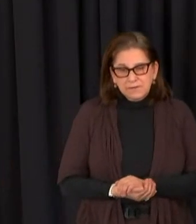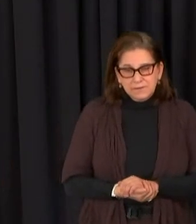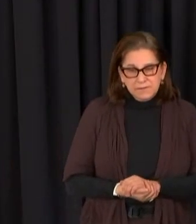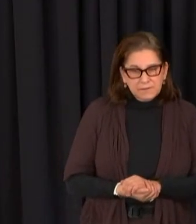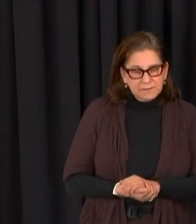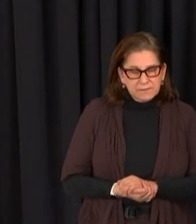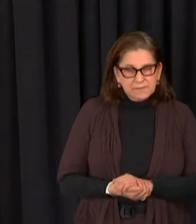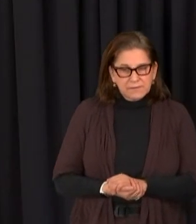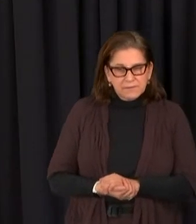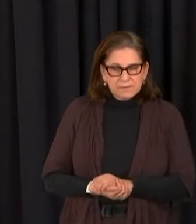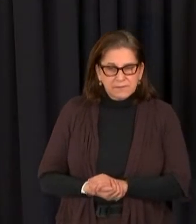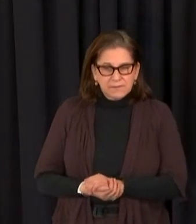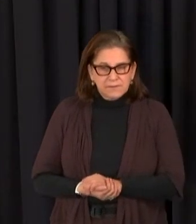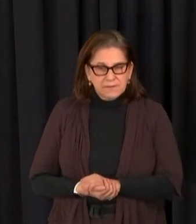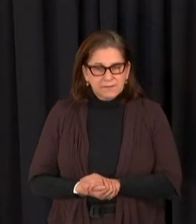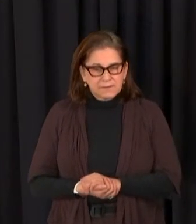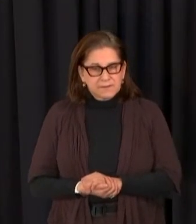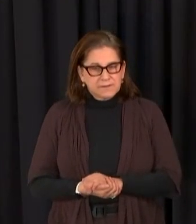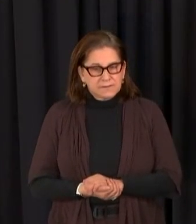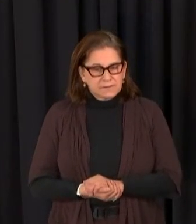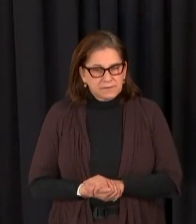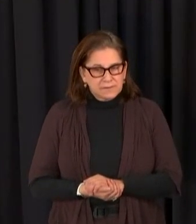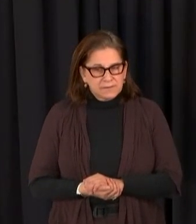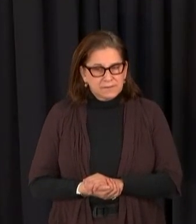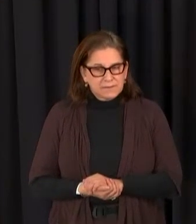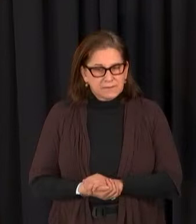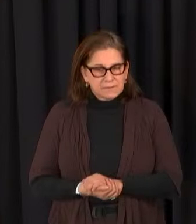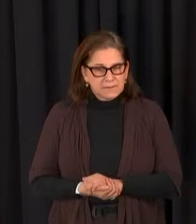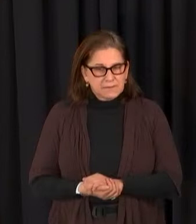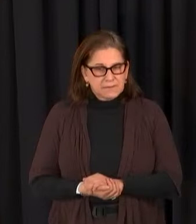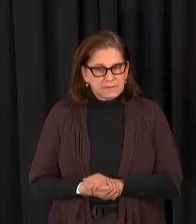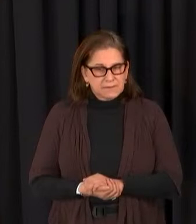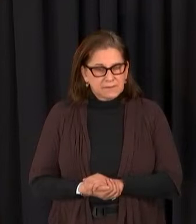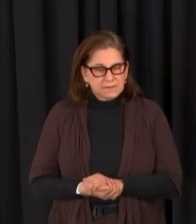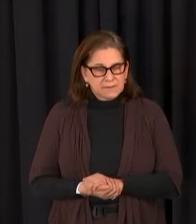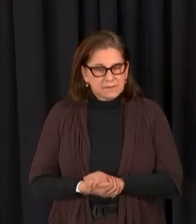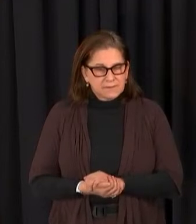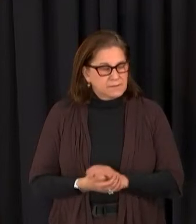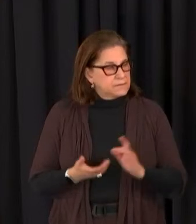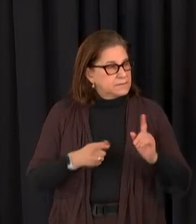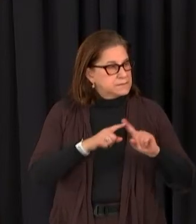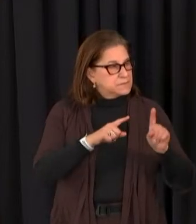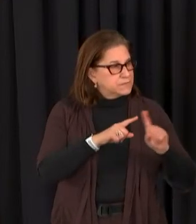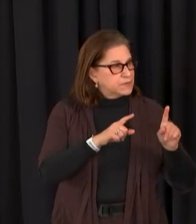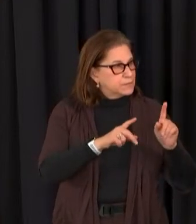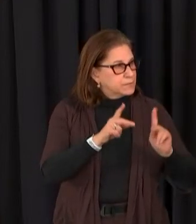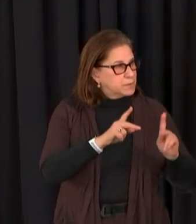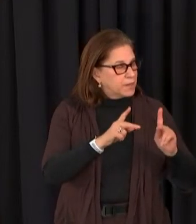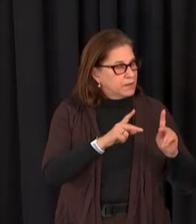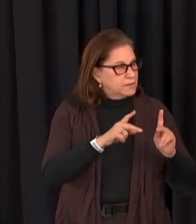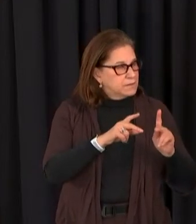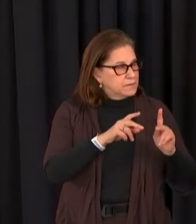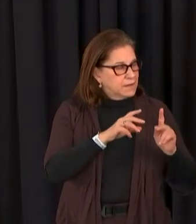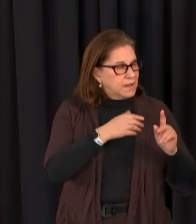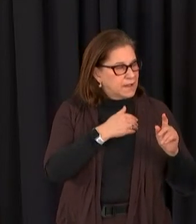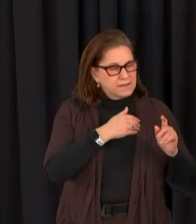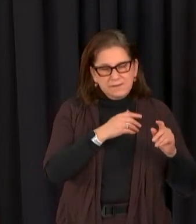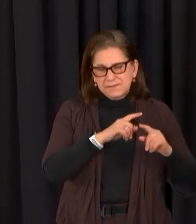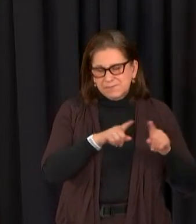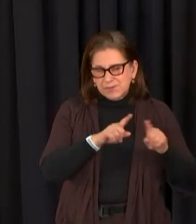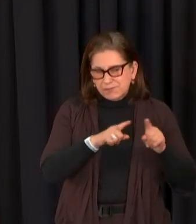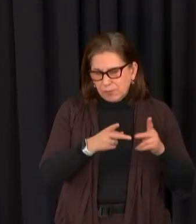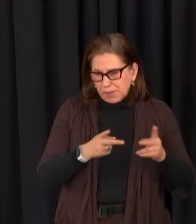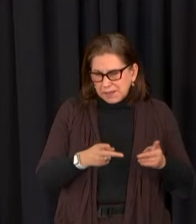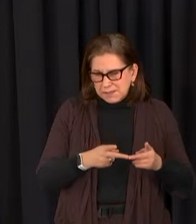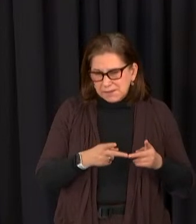which populations in the city have received the vaccine than we were a few weeks ago. So my question is, are the interventions